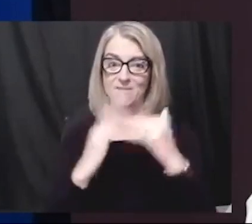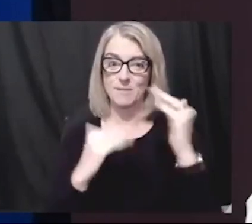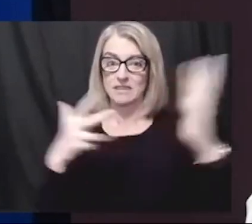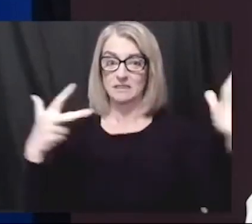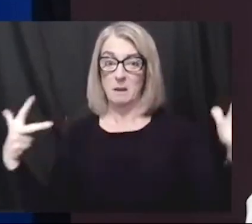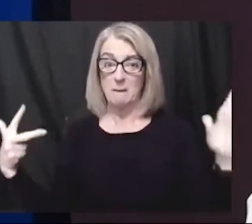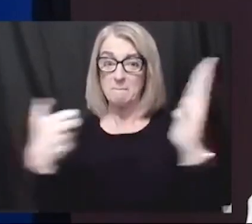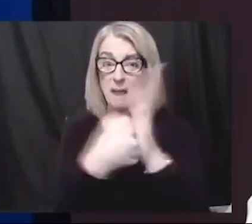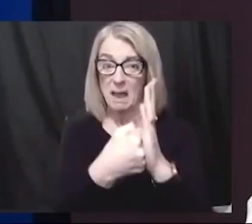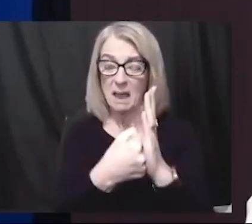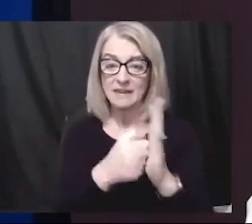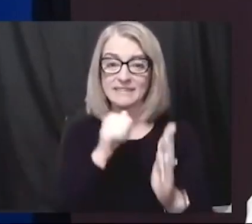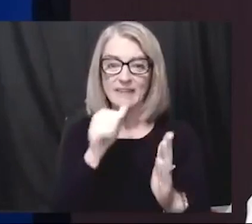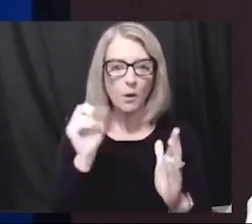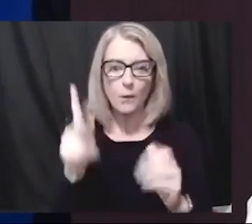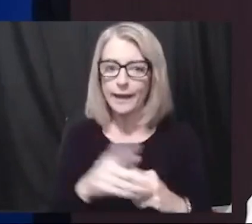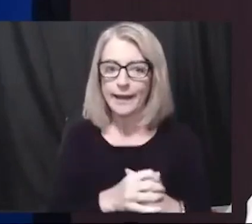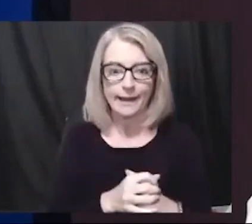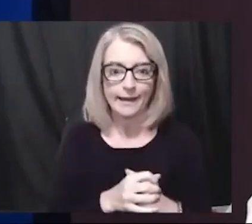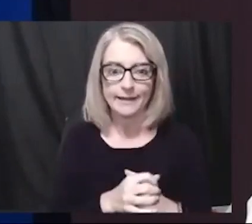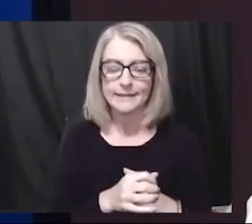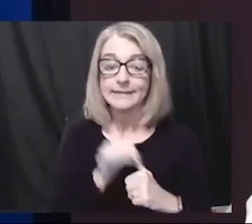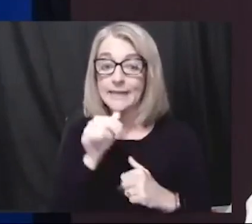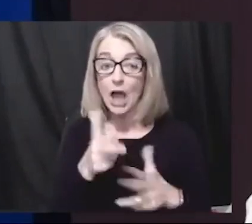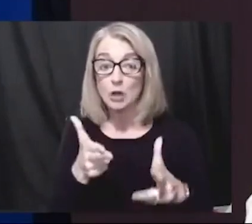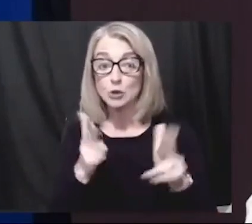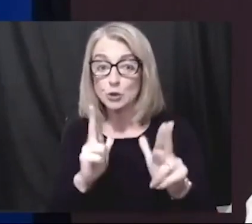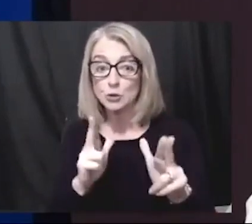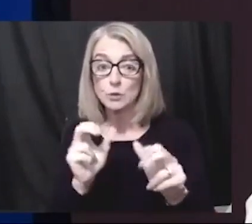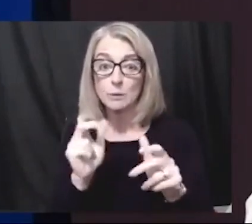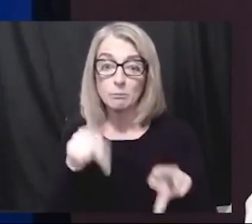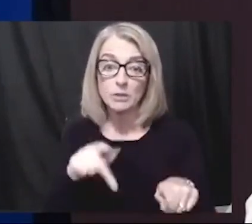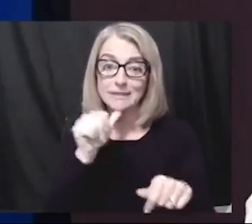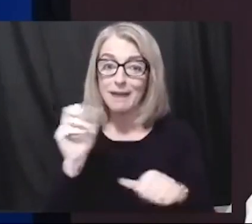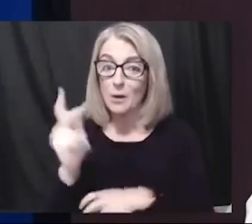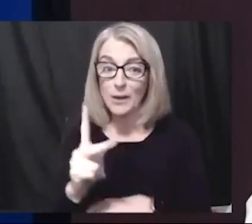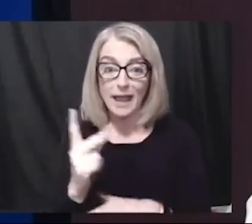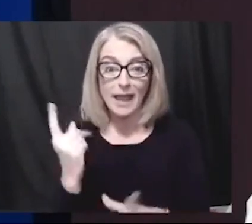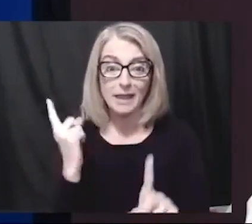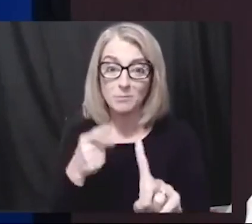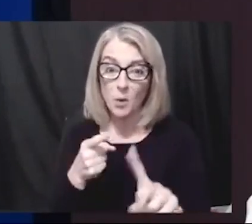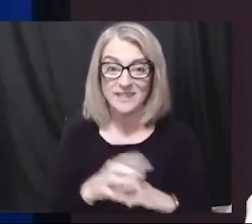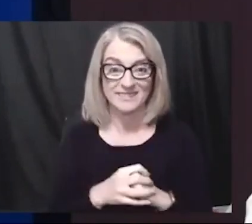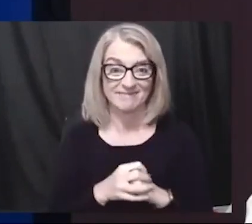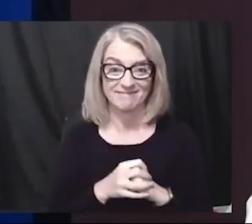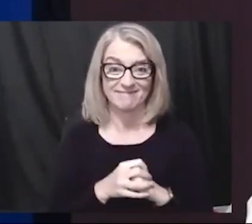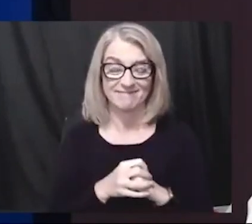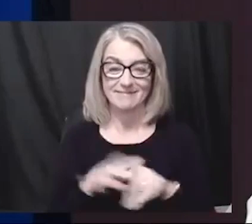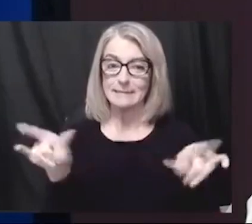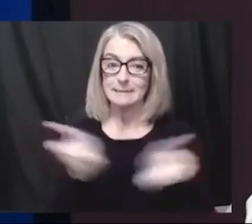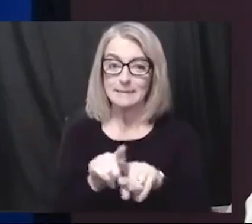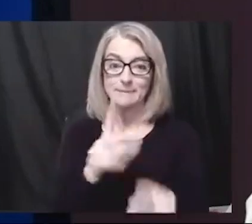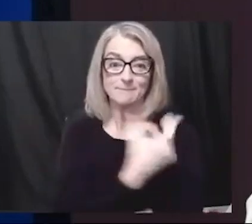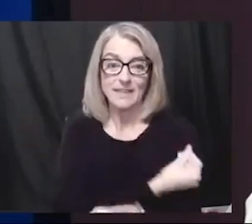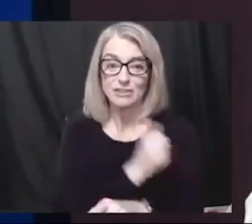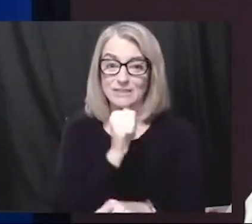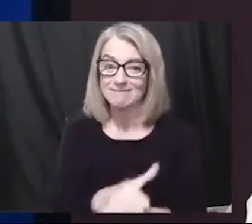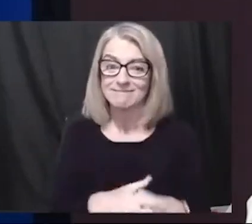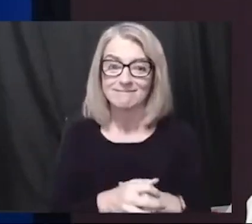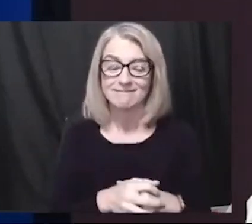not okay to shoot somebody and kill them? At what point is it not okay? And I think